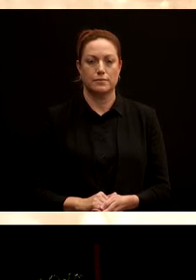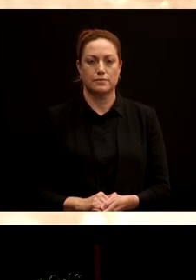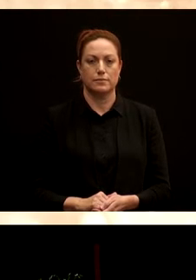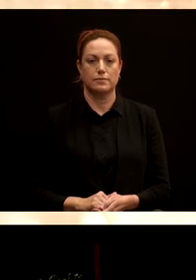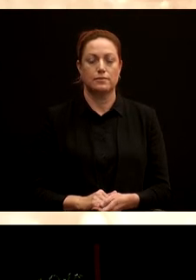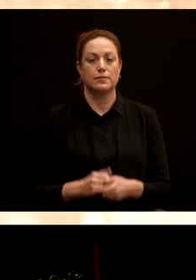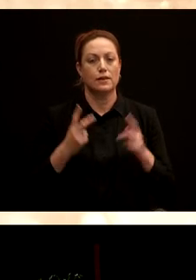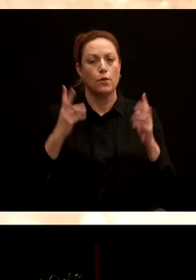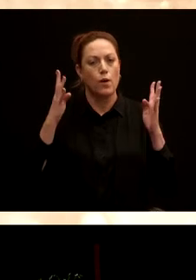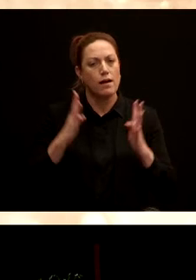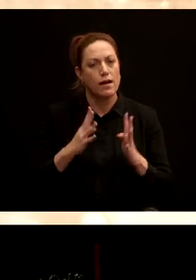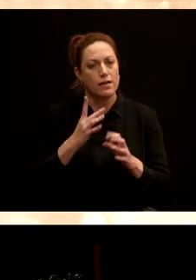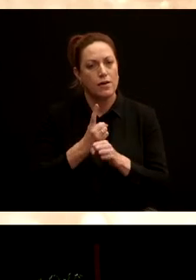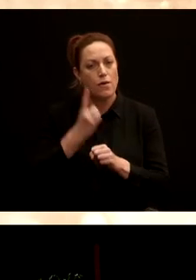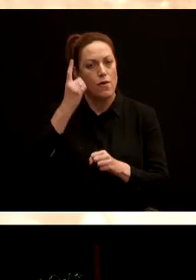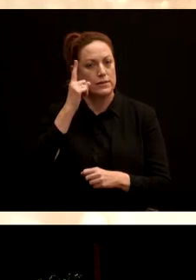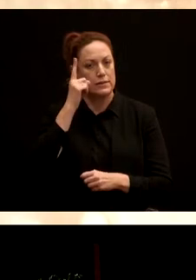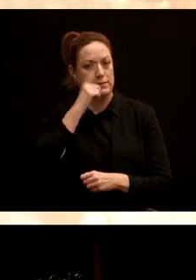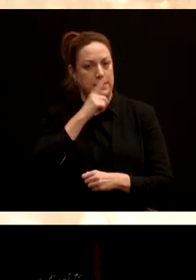Gather as God's people